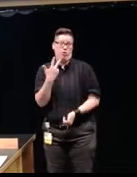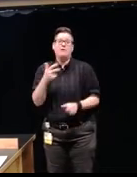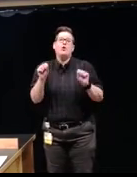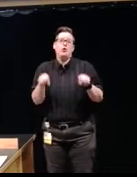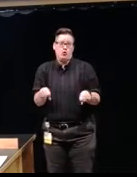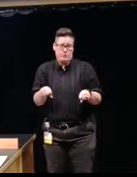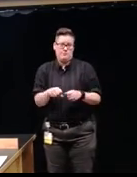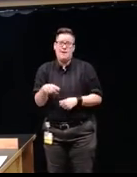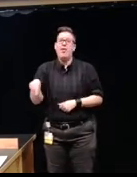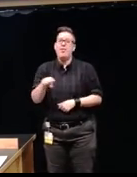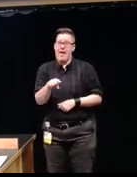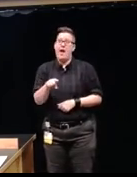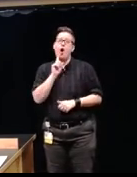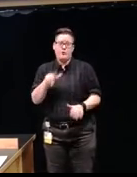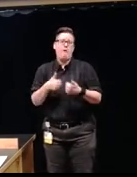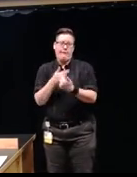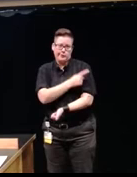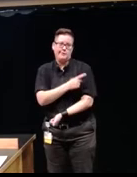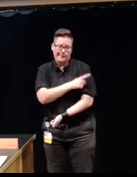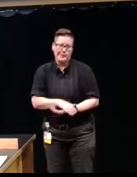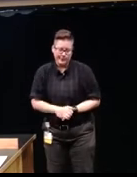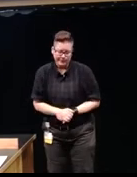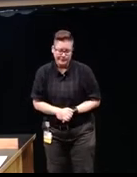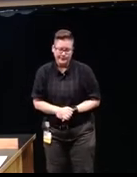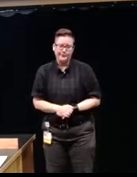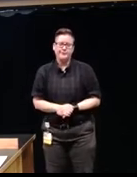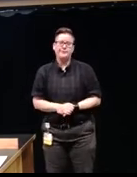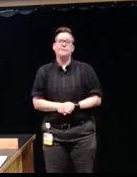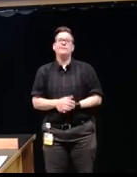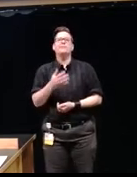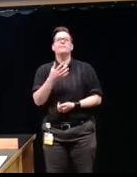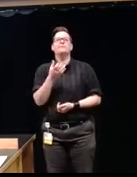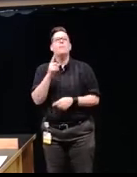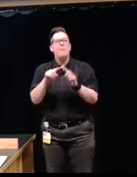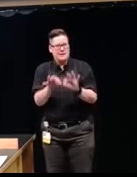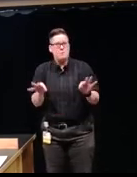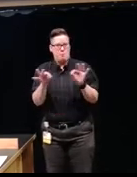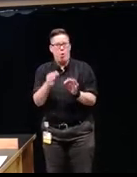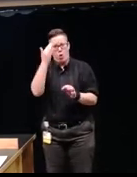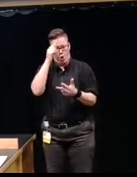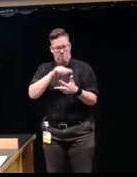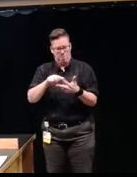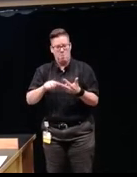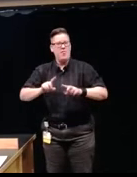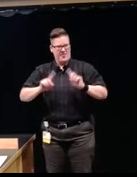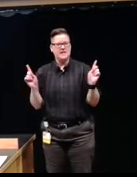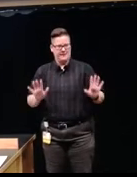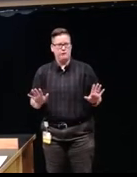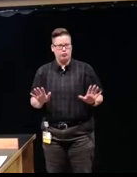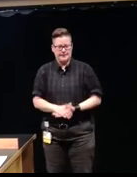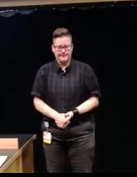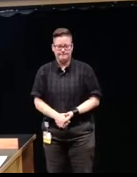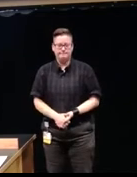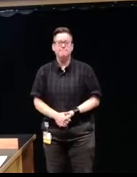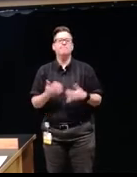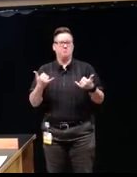those pose its own challenges. But I also think for practical purposes, it's important to distinguish as well. Okay, so now the